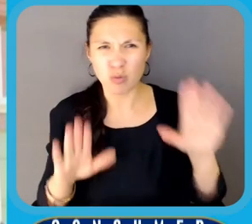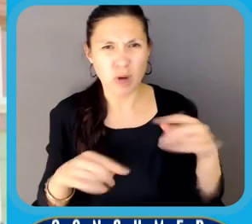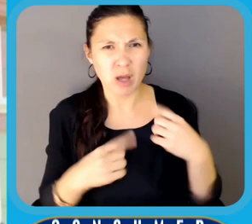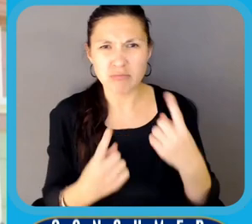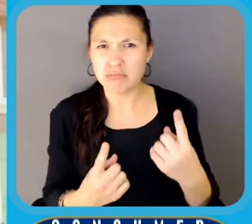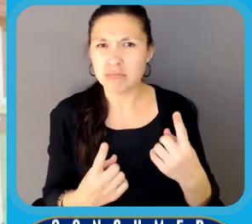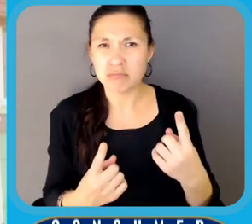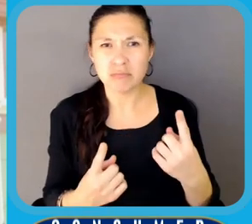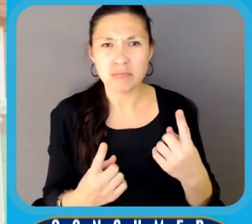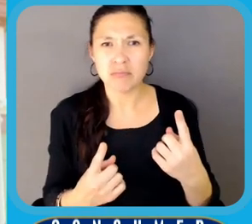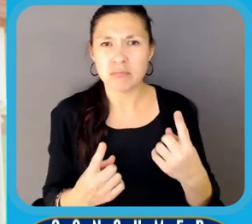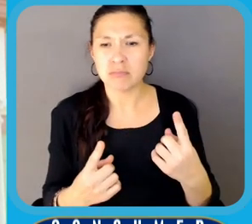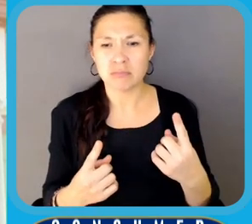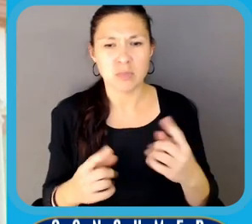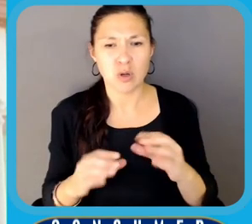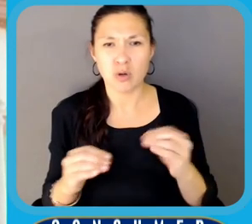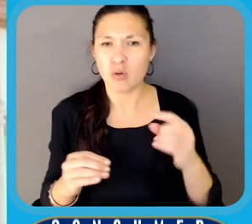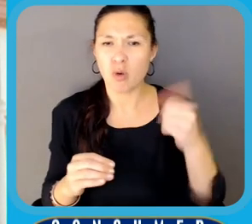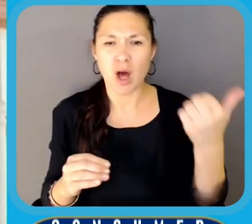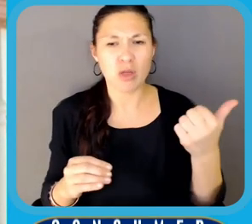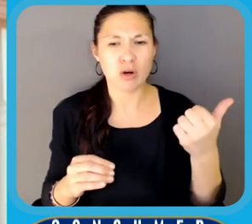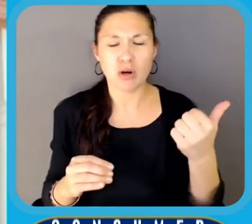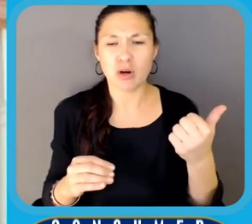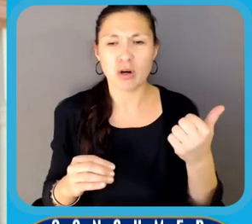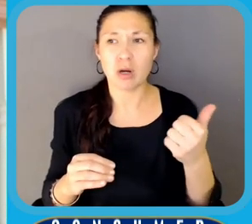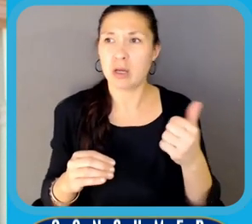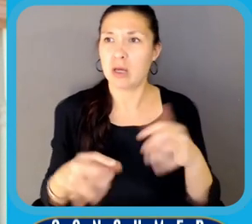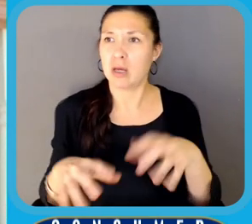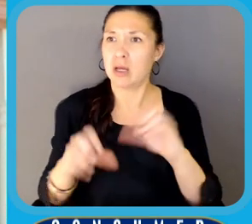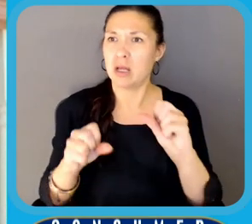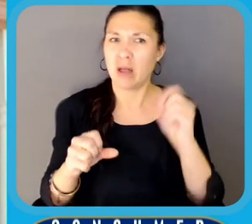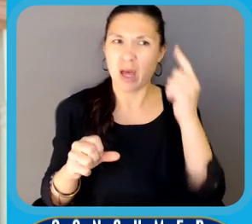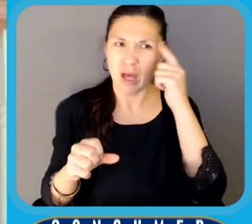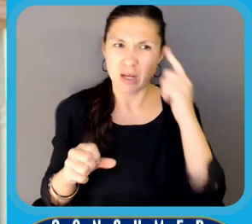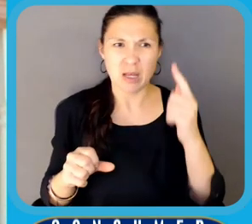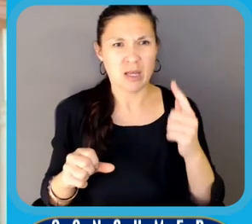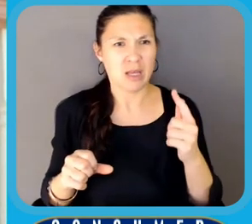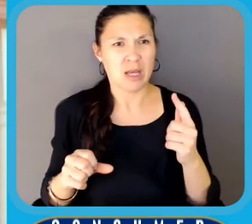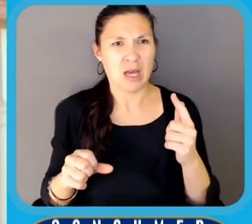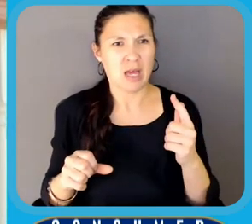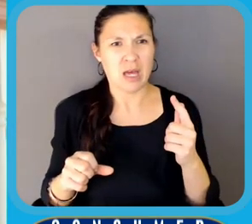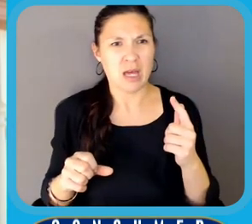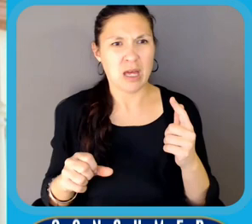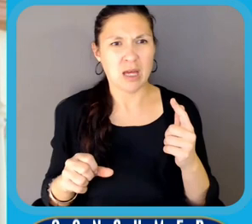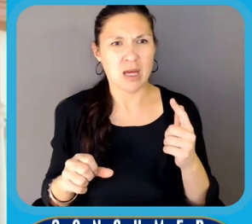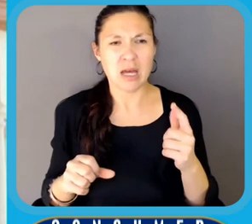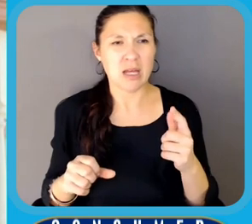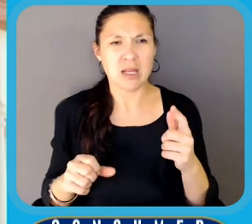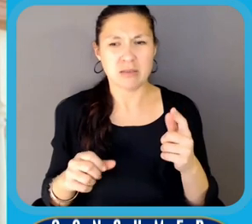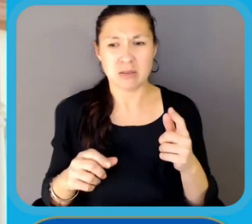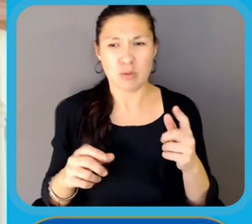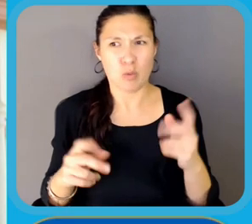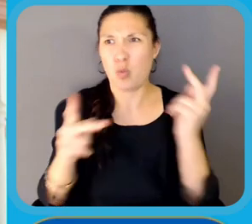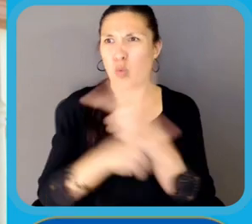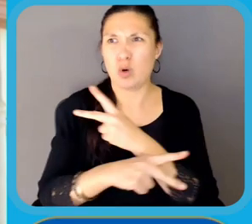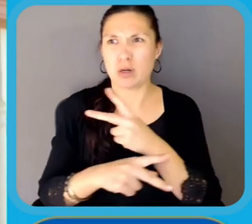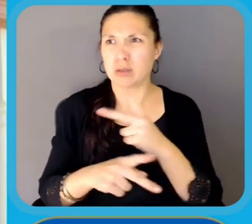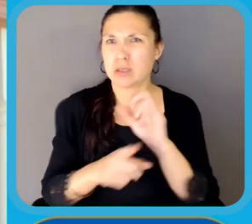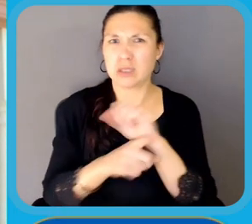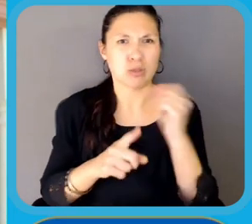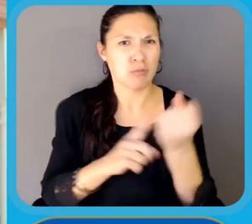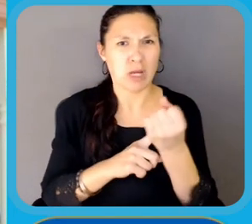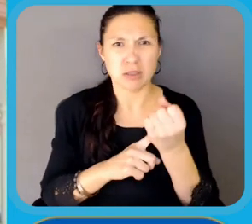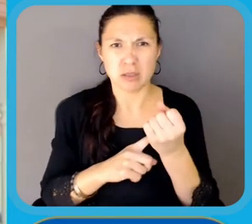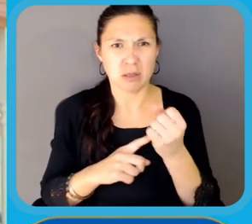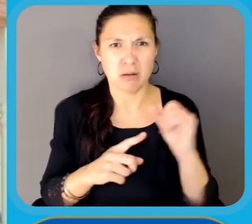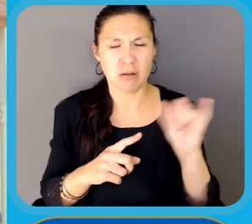Nobody has come into office with a bigger bag of shit than Gavin did. And he's coming out of it. He's making